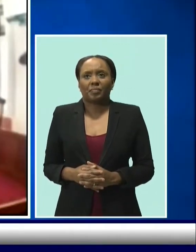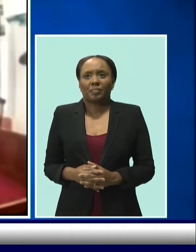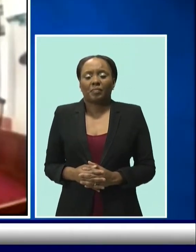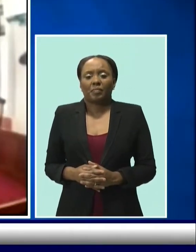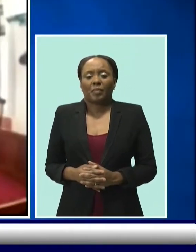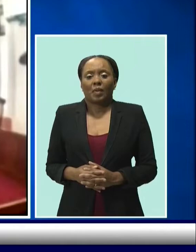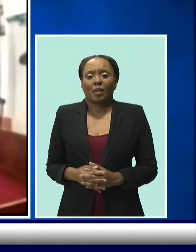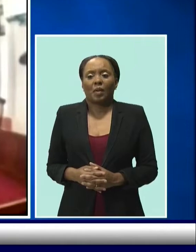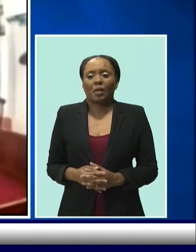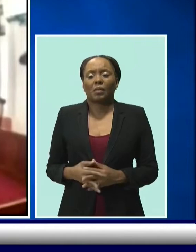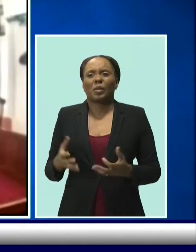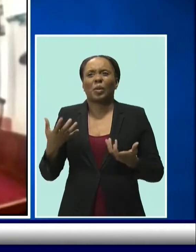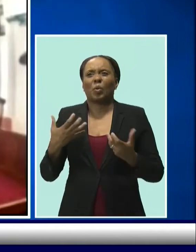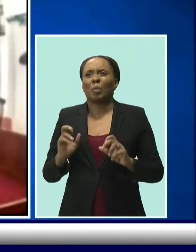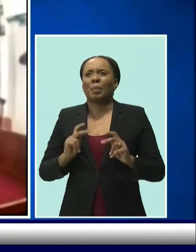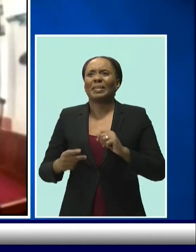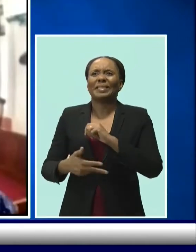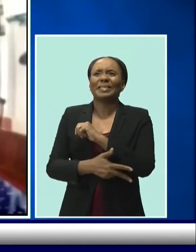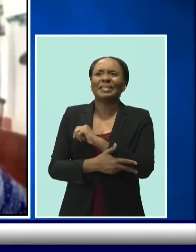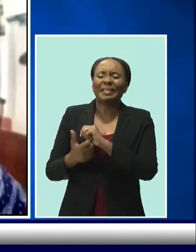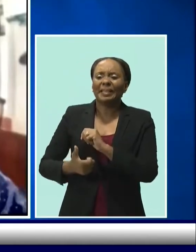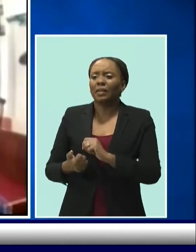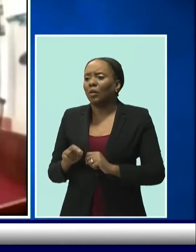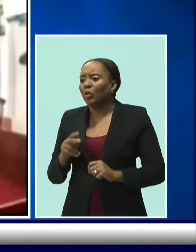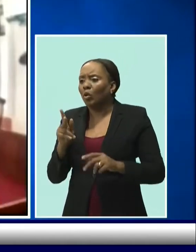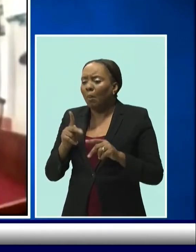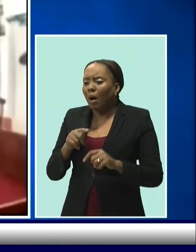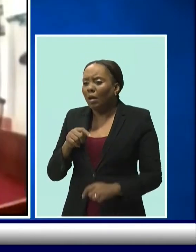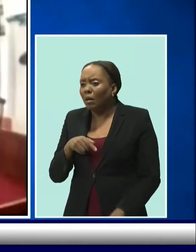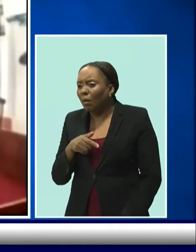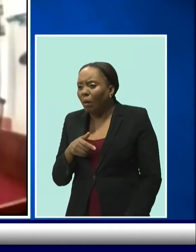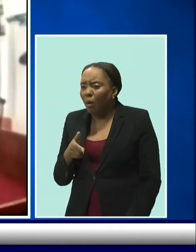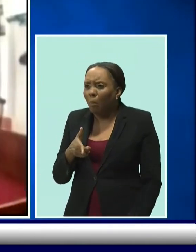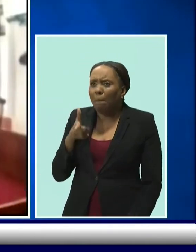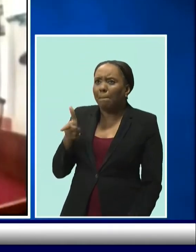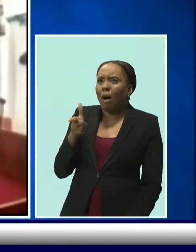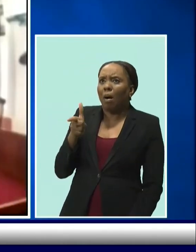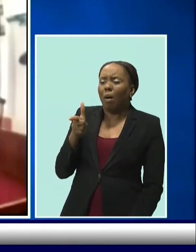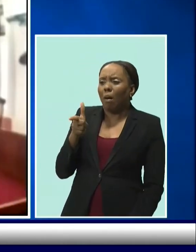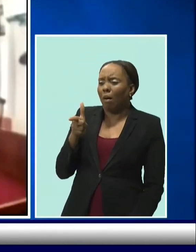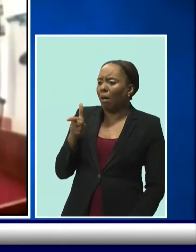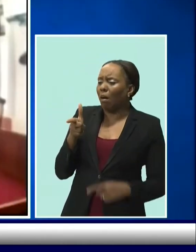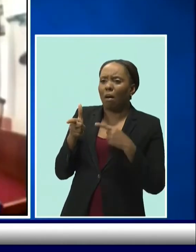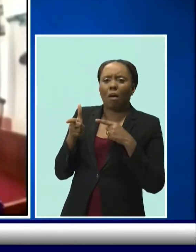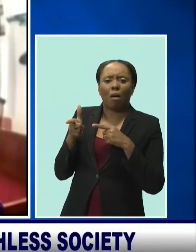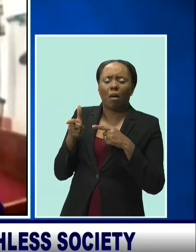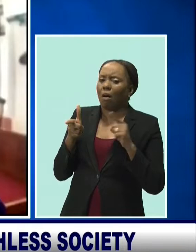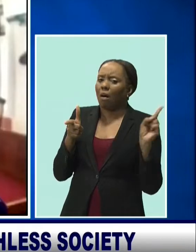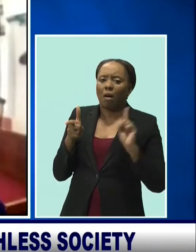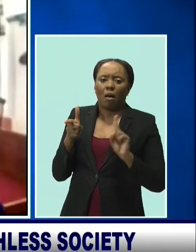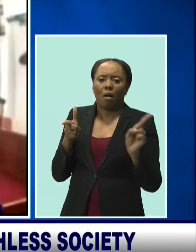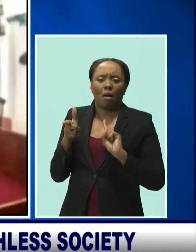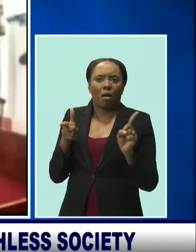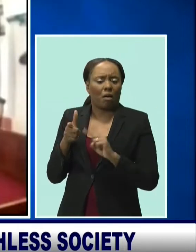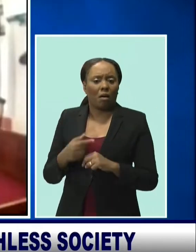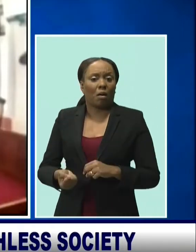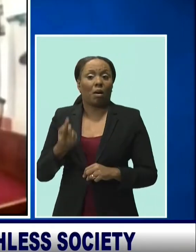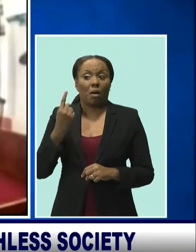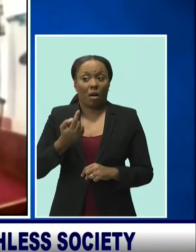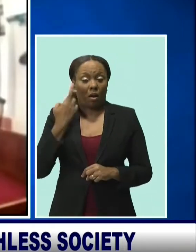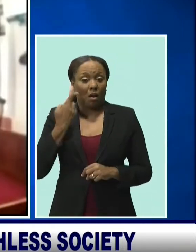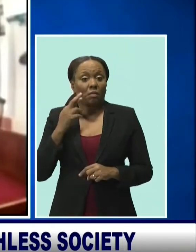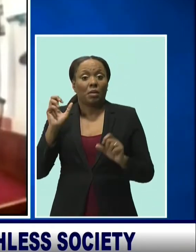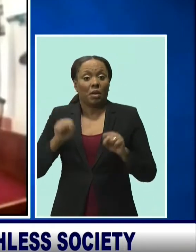stealing or getting into trouble, somebody sticking them up after they're packed up at night. So I think that that's one of the options that can